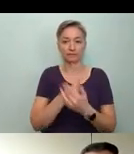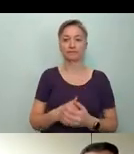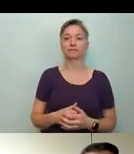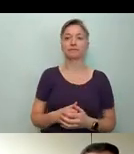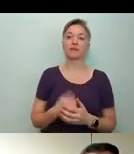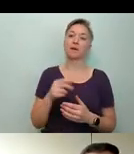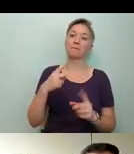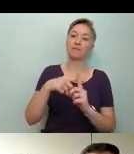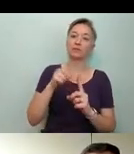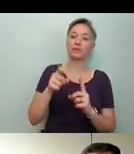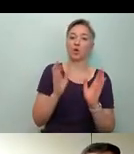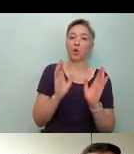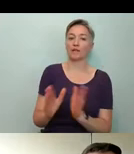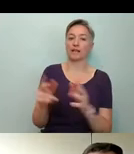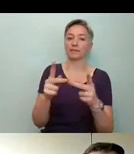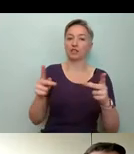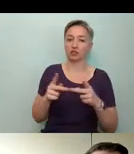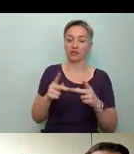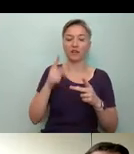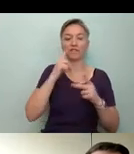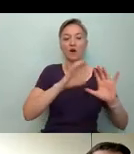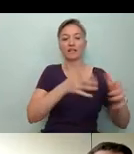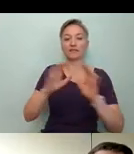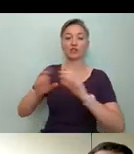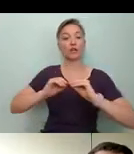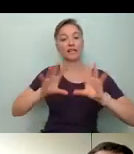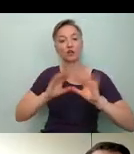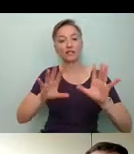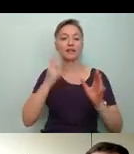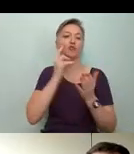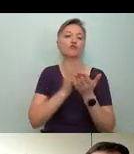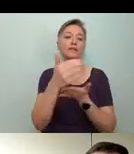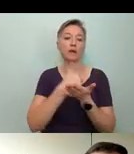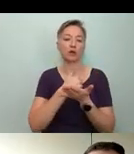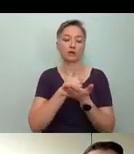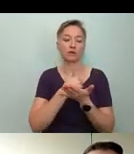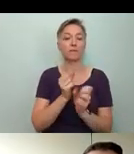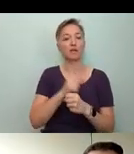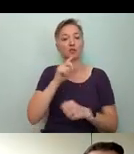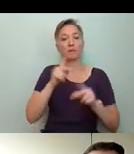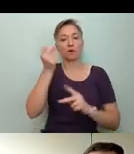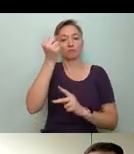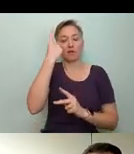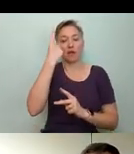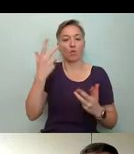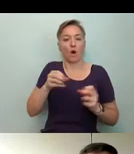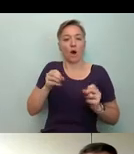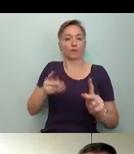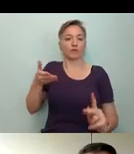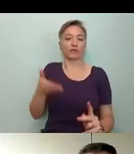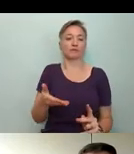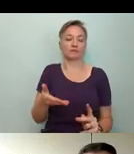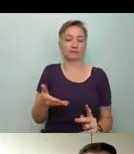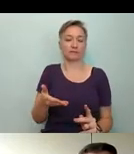positions for classification clarity and transparency, making sure that people understand what those opportunities are. And we've already started